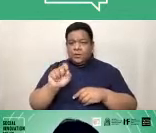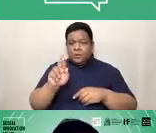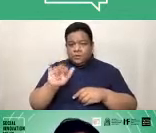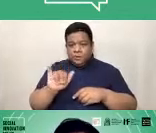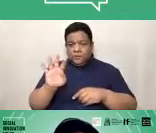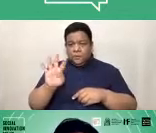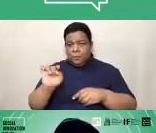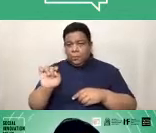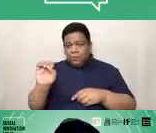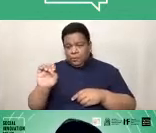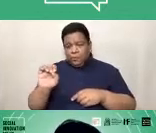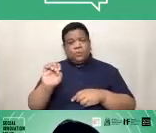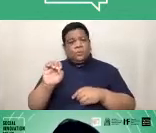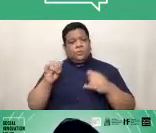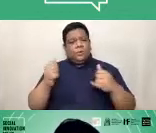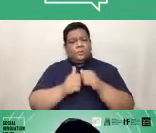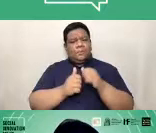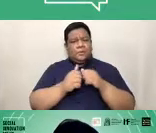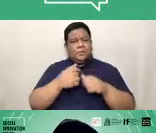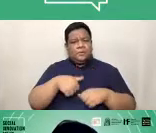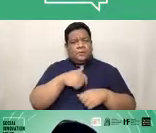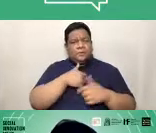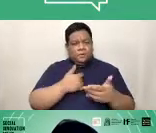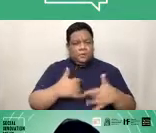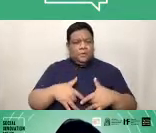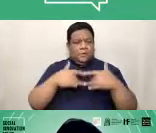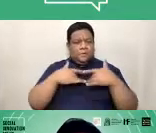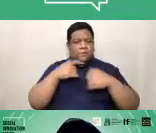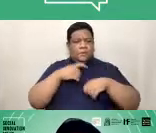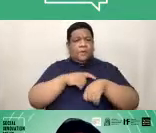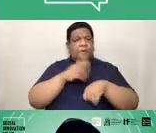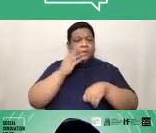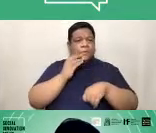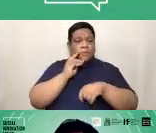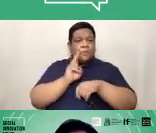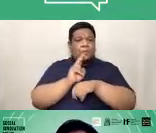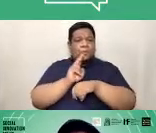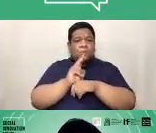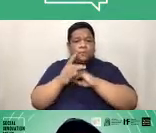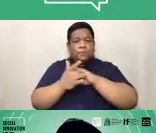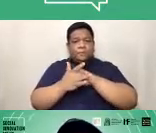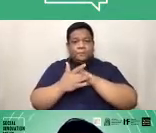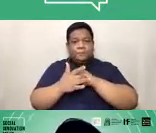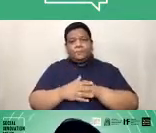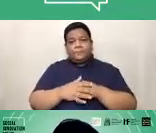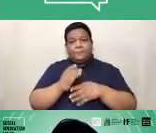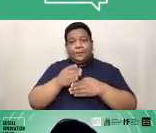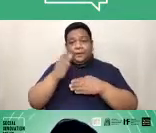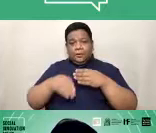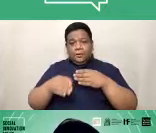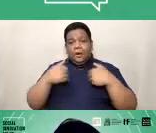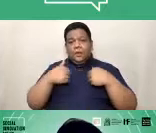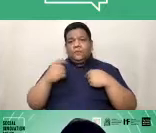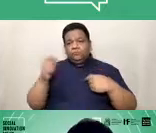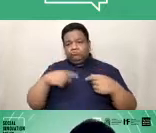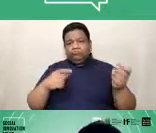what does it mean for us as someone who's living in this time and experiencing and using this technology? And then at the end, we'll have a Q&A portion